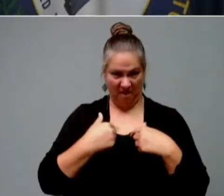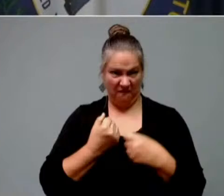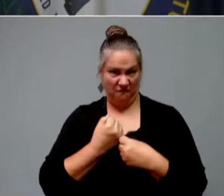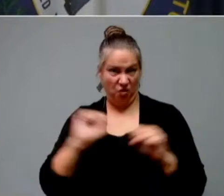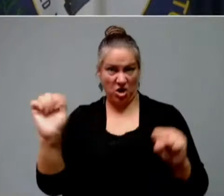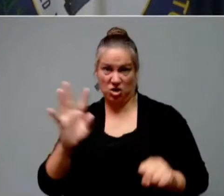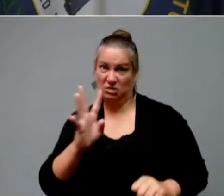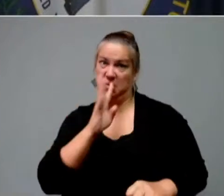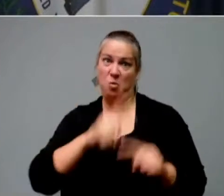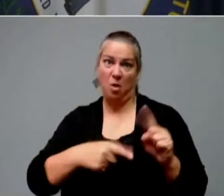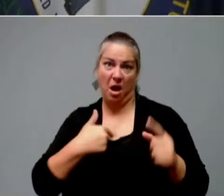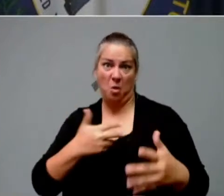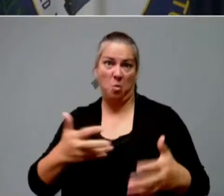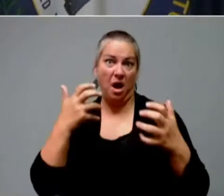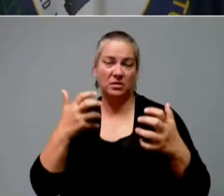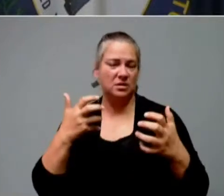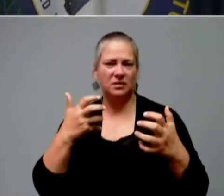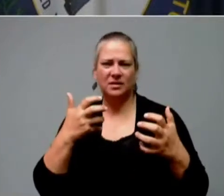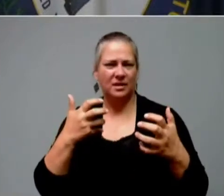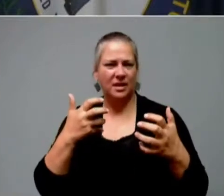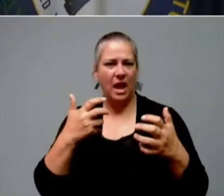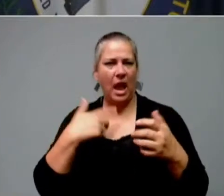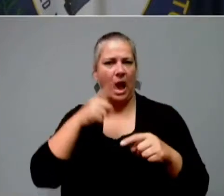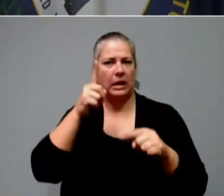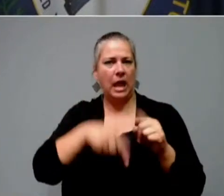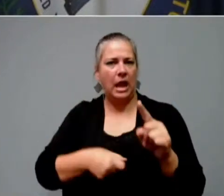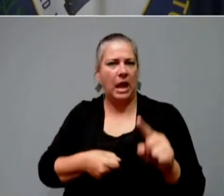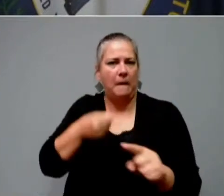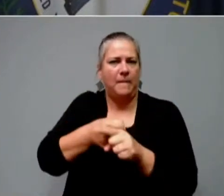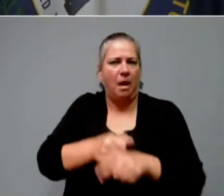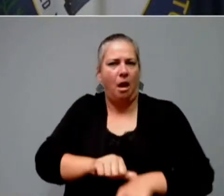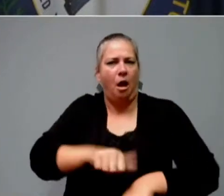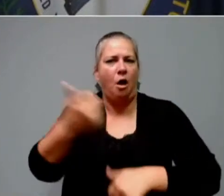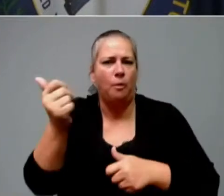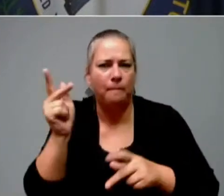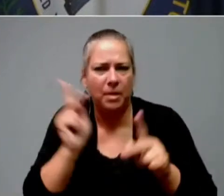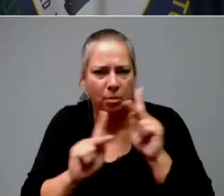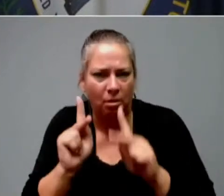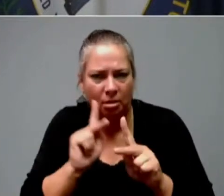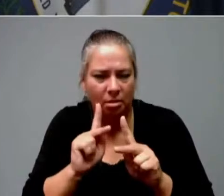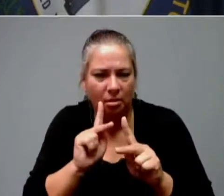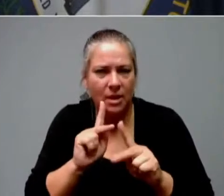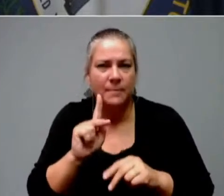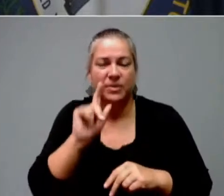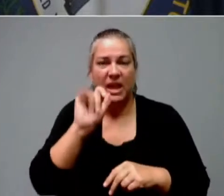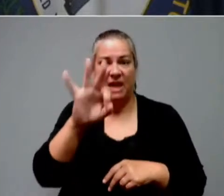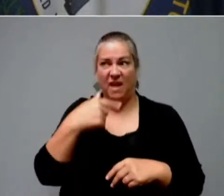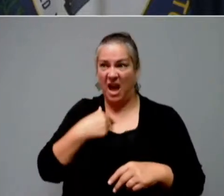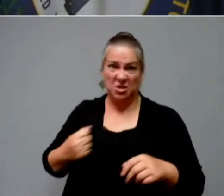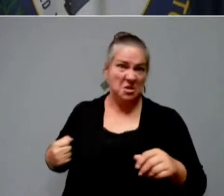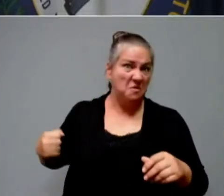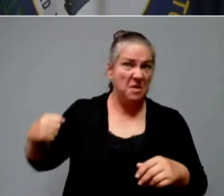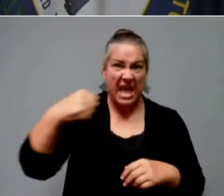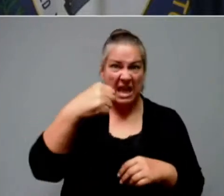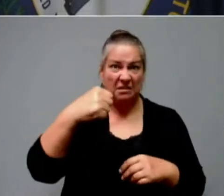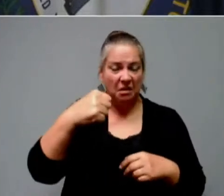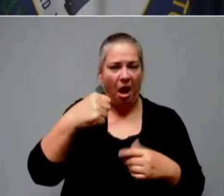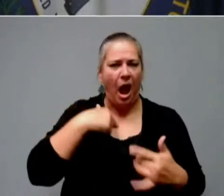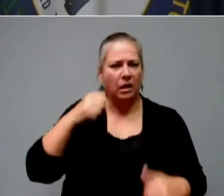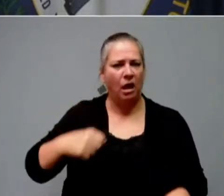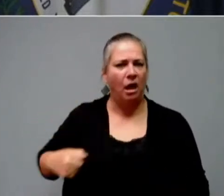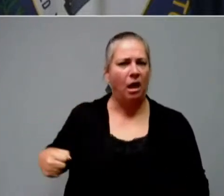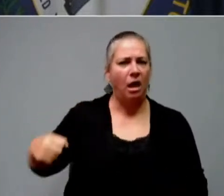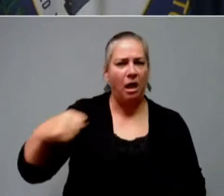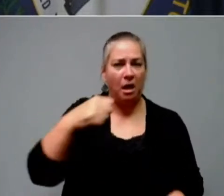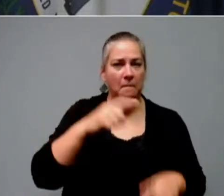fist ends when it impacts somebody else's face. That's called assault. And